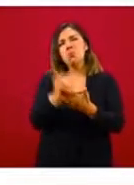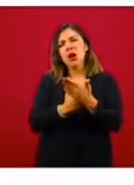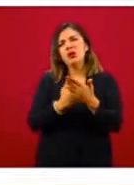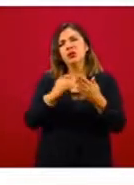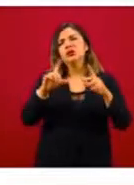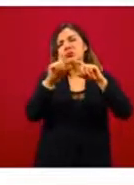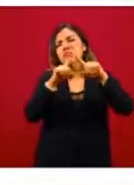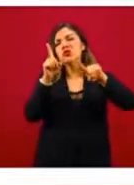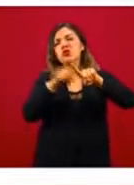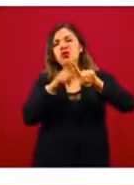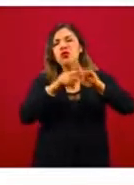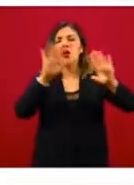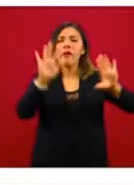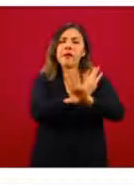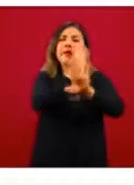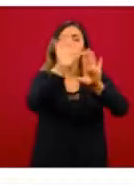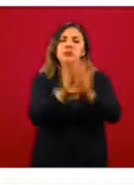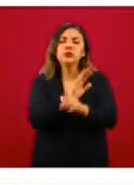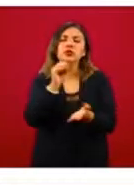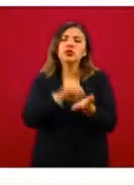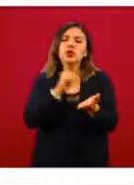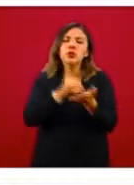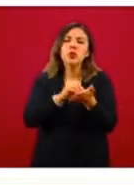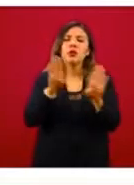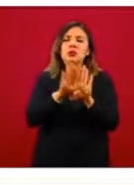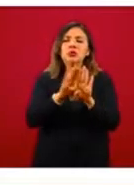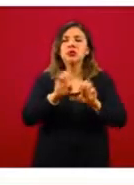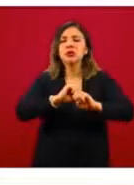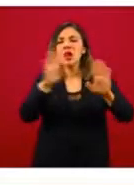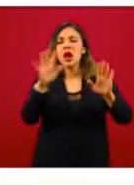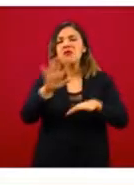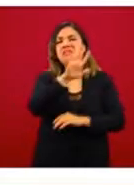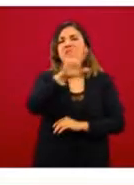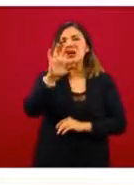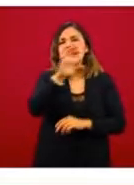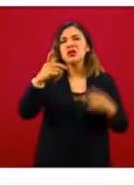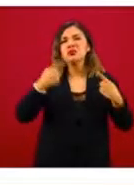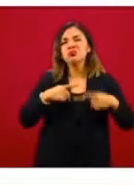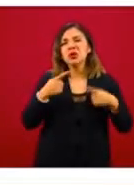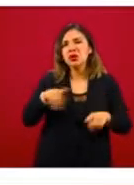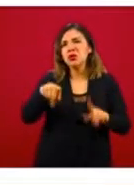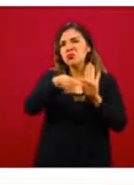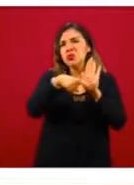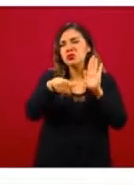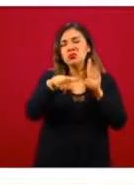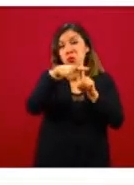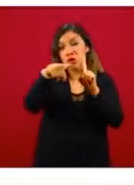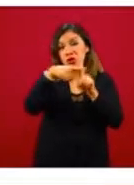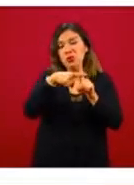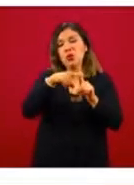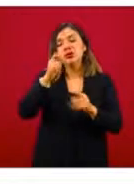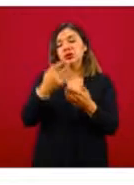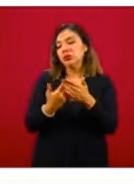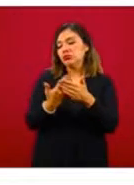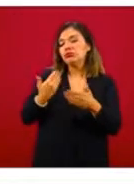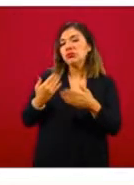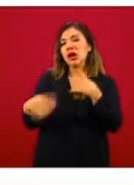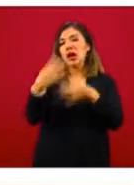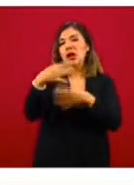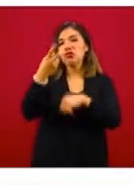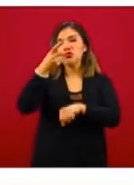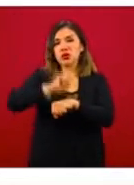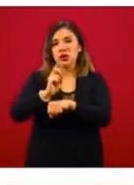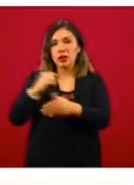of cases. But many other cases are still in a lower range of 500 or